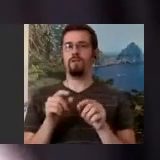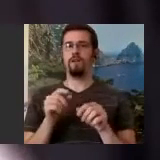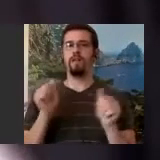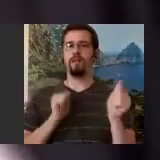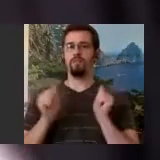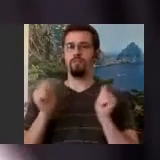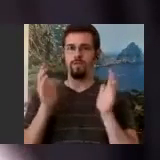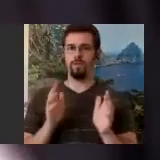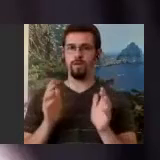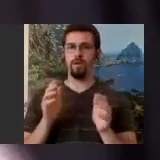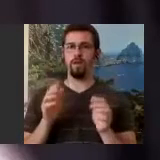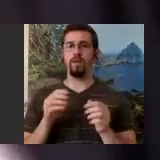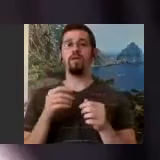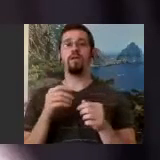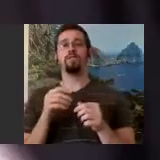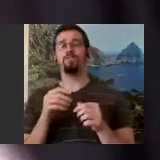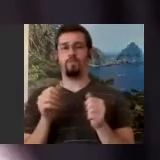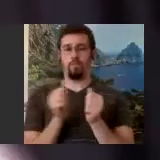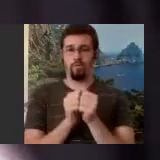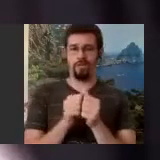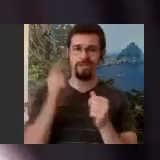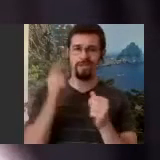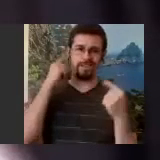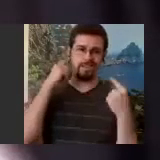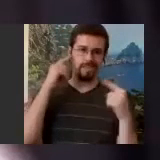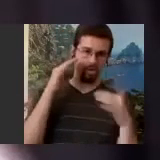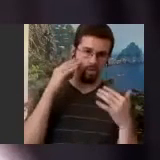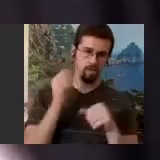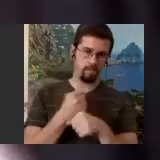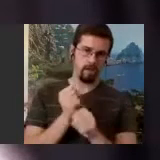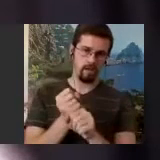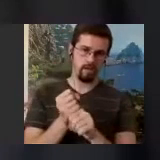the sounds that she herself makes. And